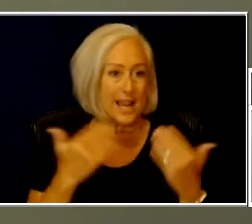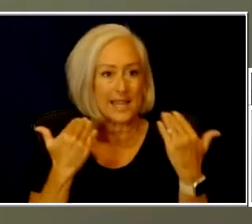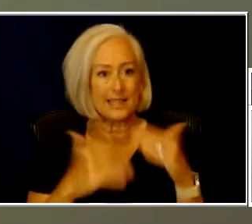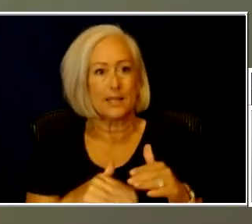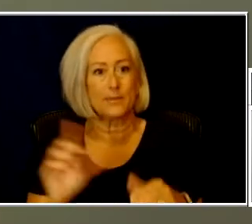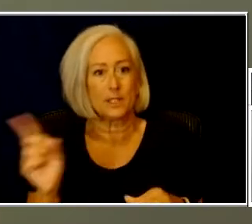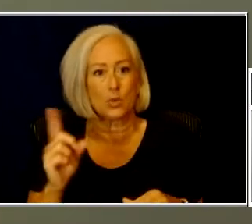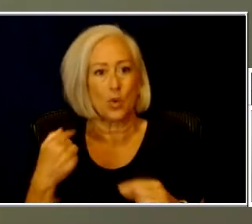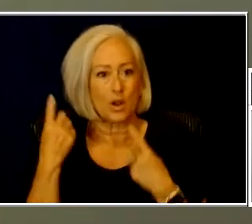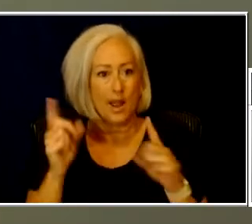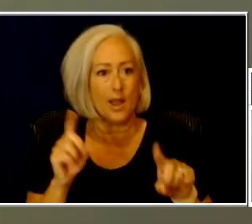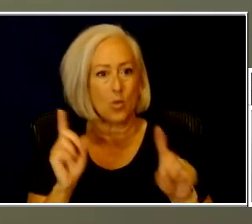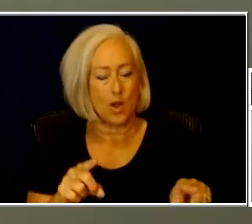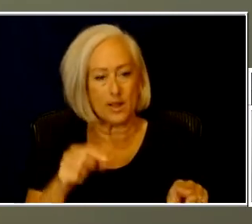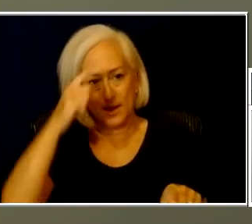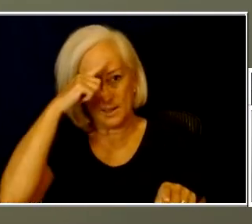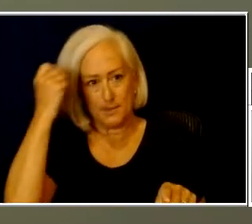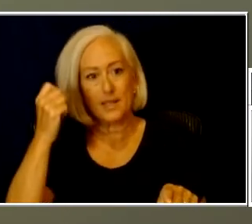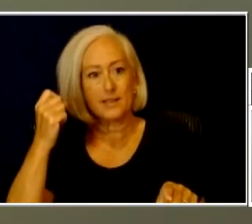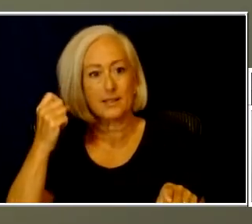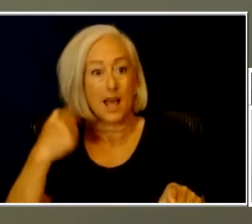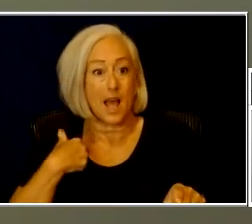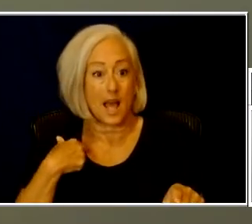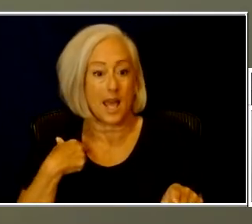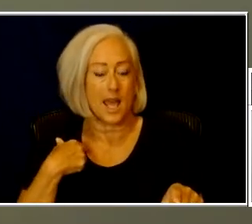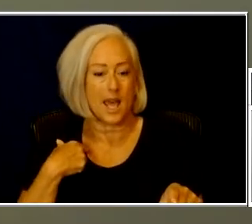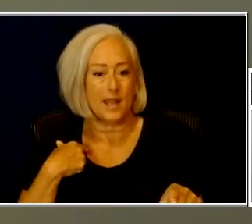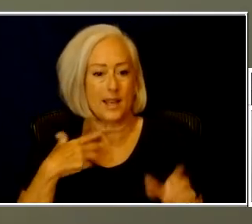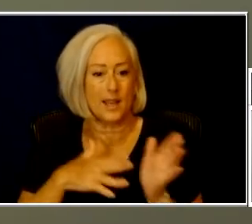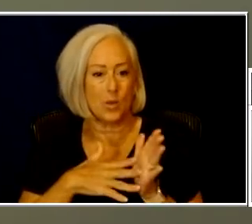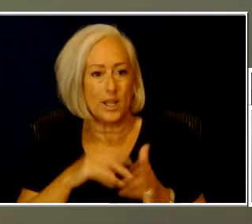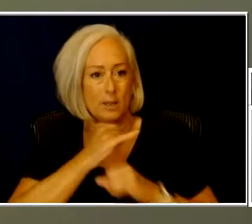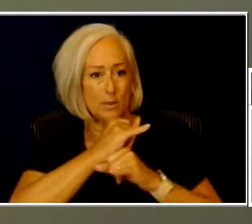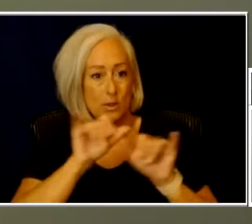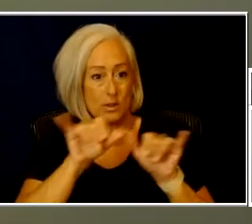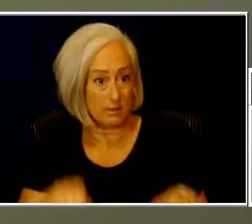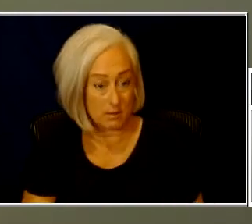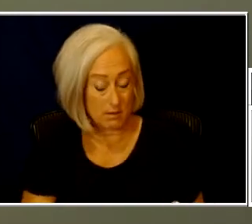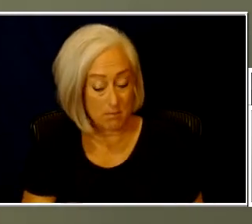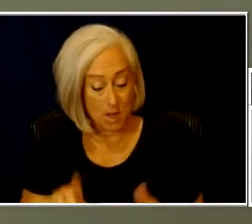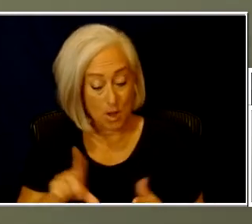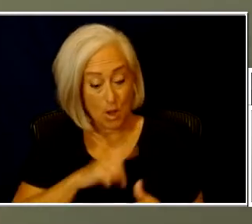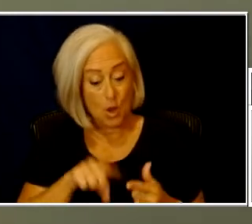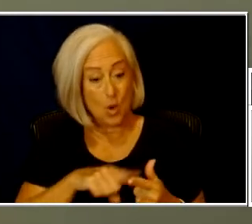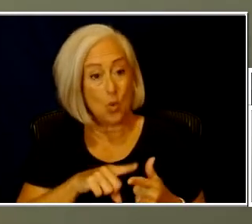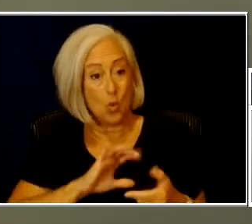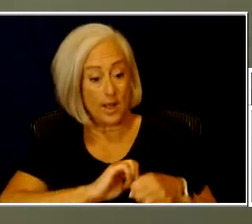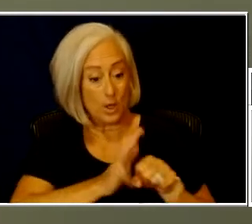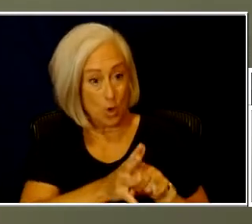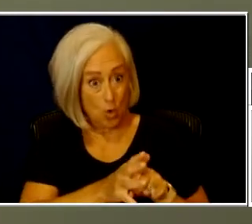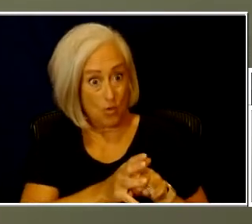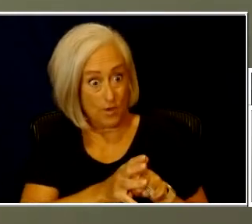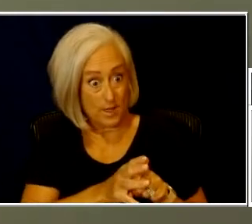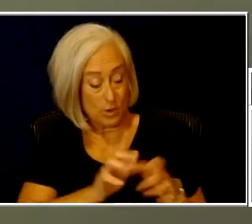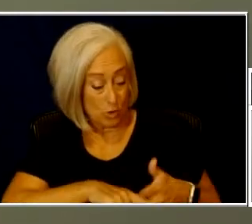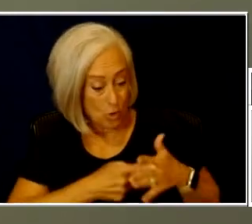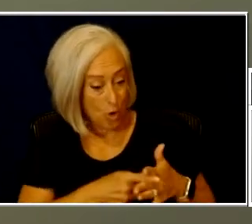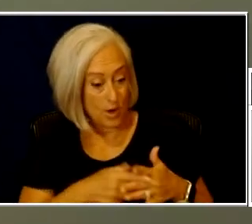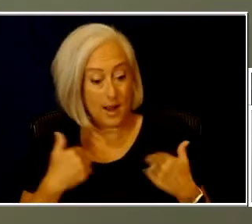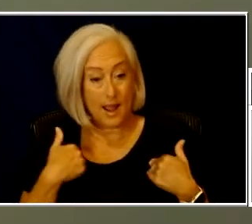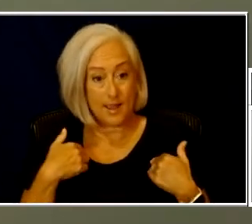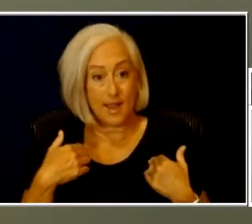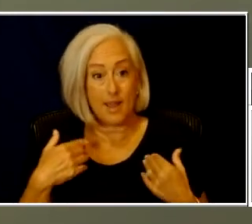was, what I did, because I was immunocompromised. And when COVID started, I was on the PARP inhibitor still, so I was even